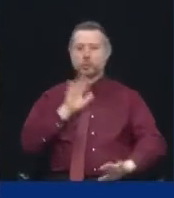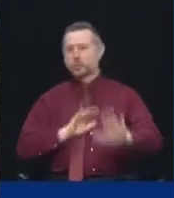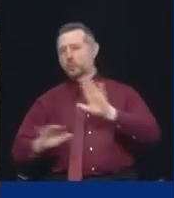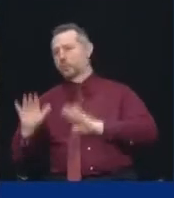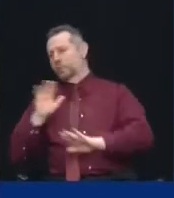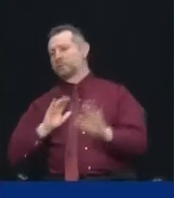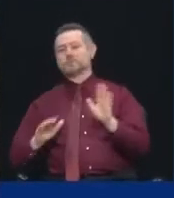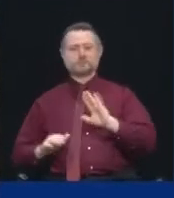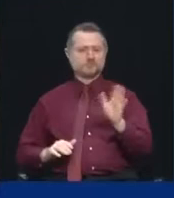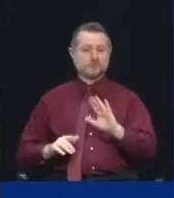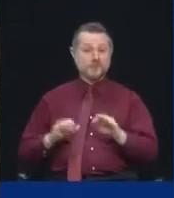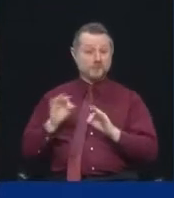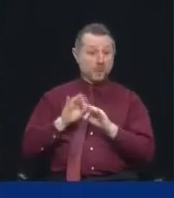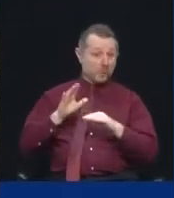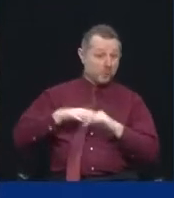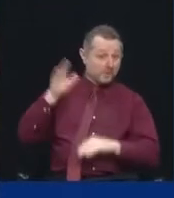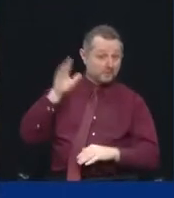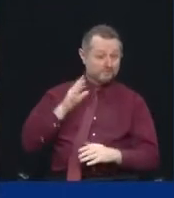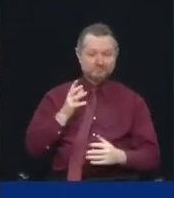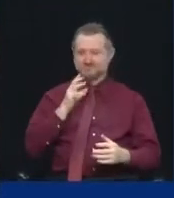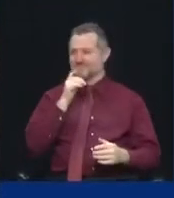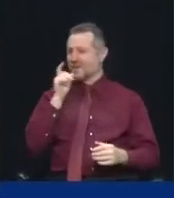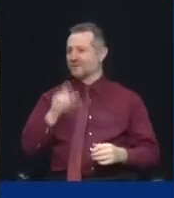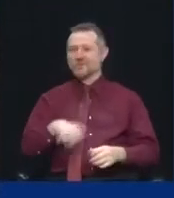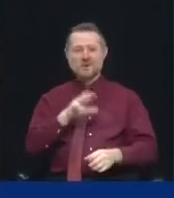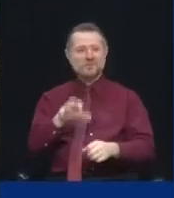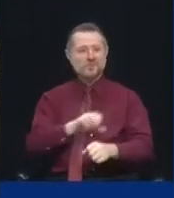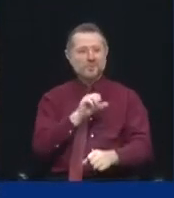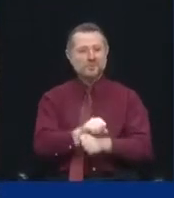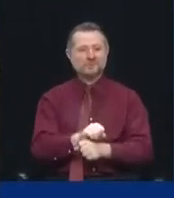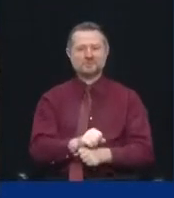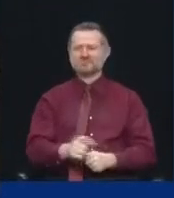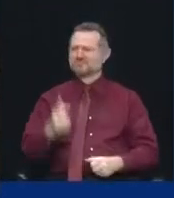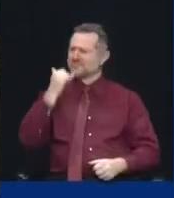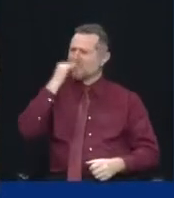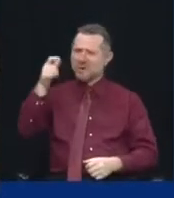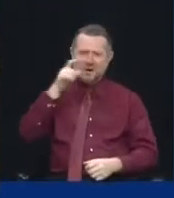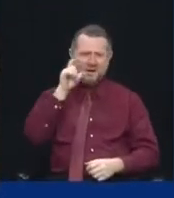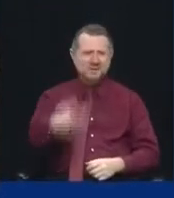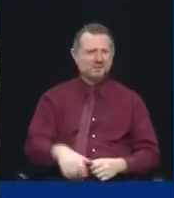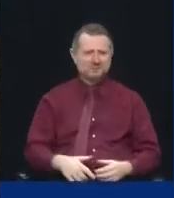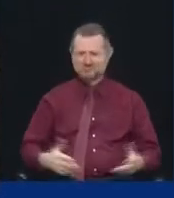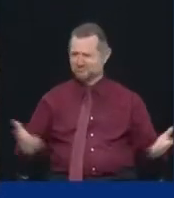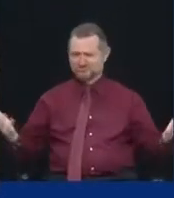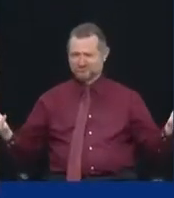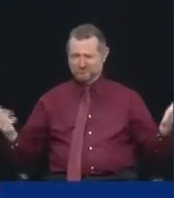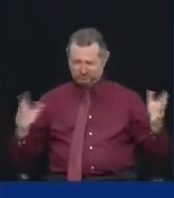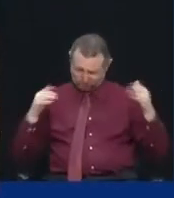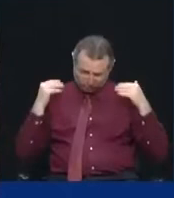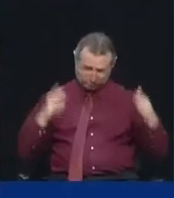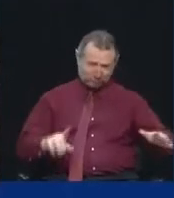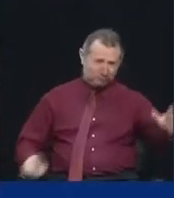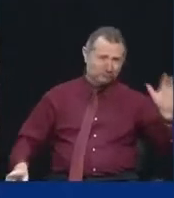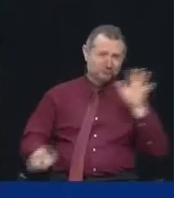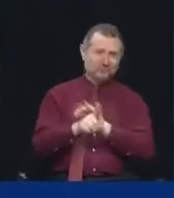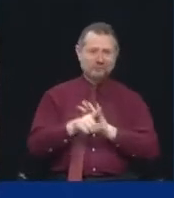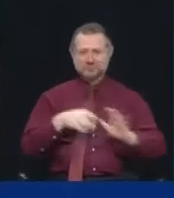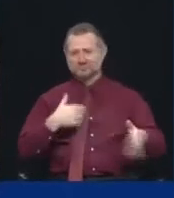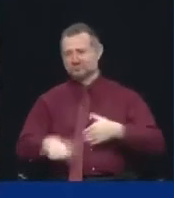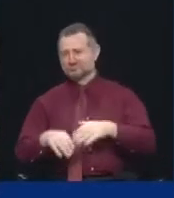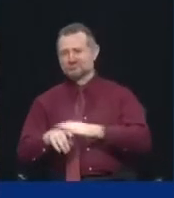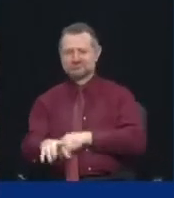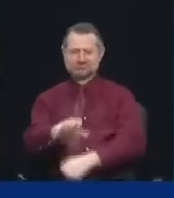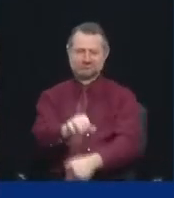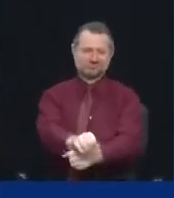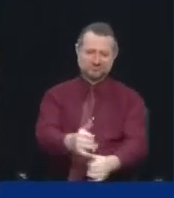plus. You don't even need to make a phone call. Just walk up, get the vaccine at any of these sites.